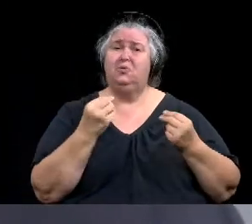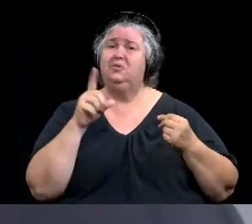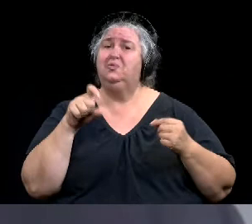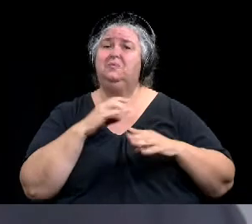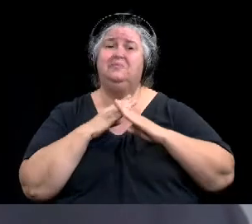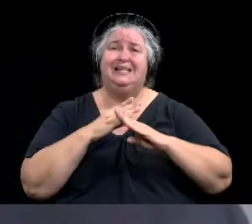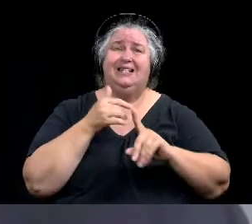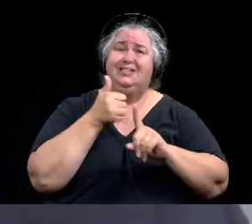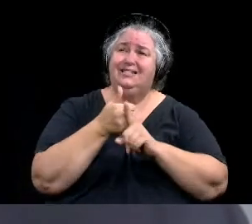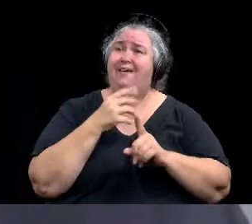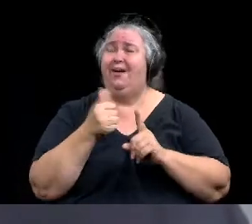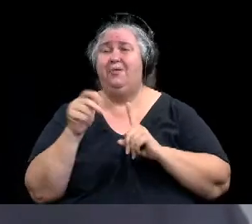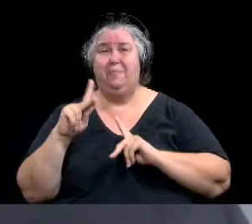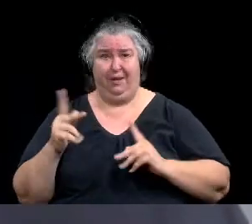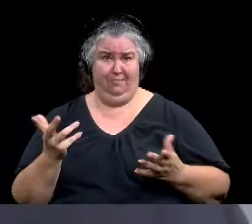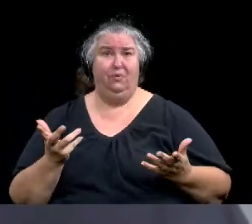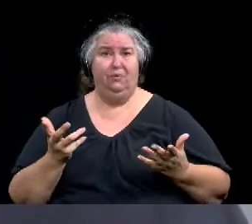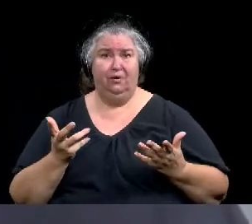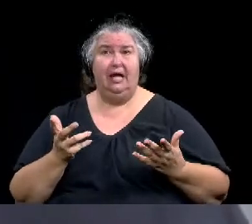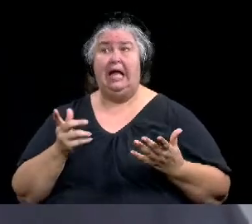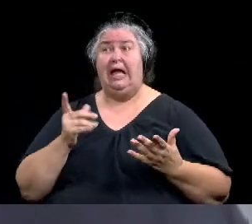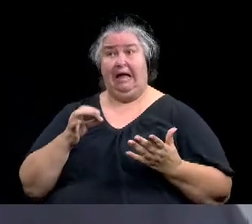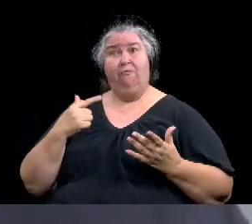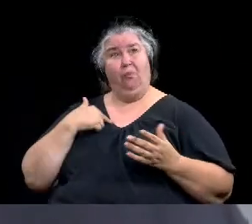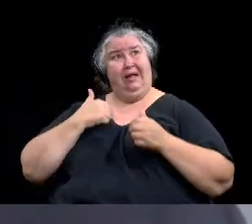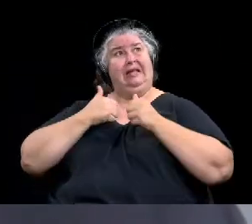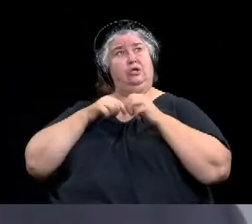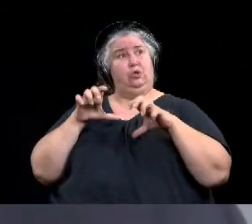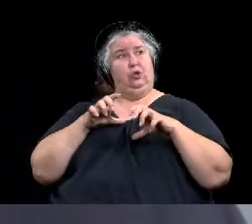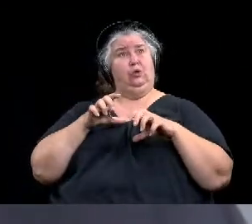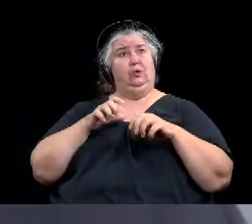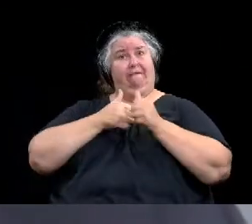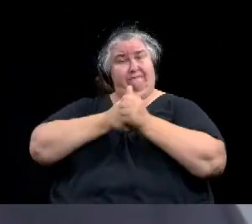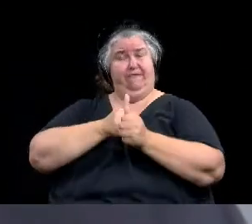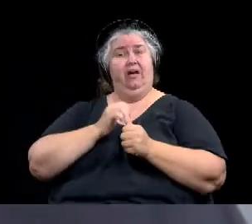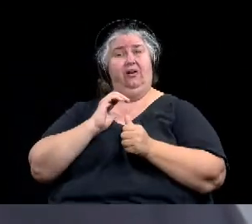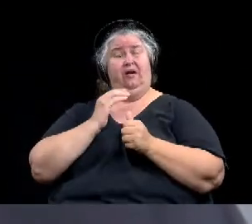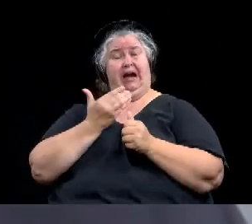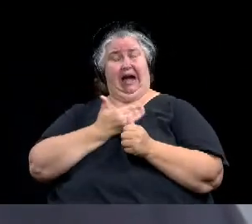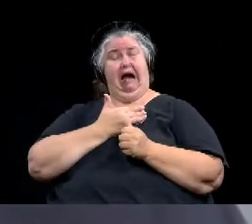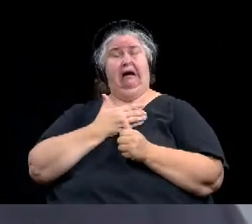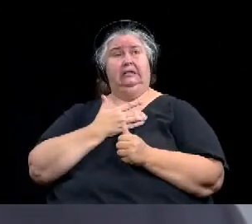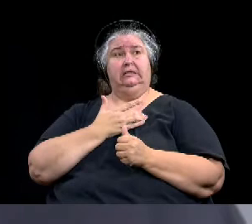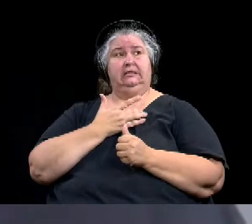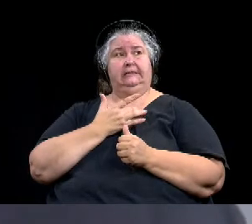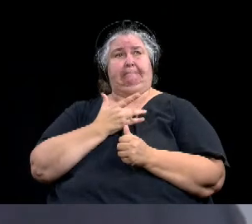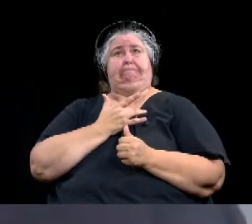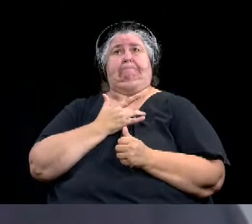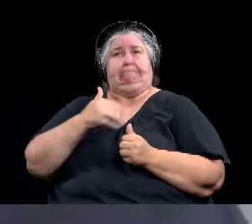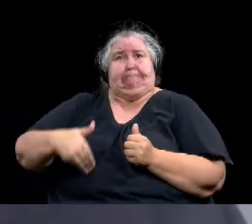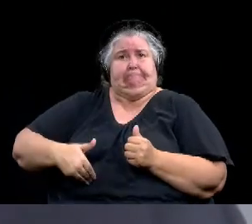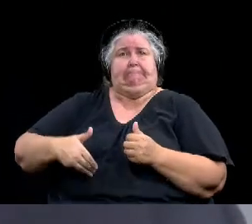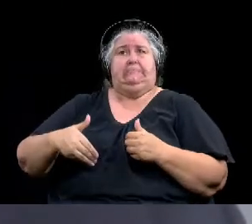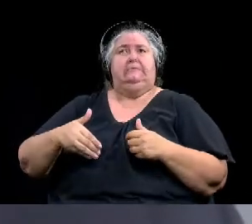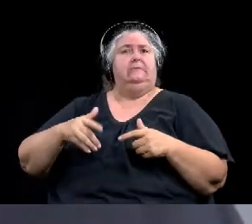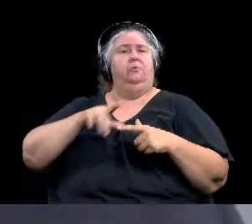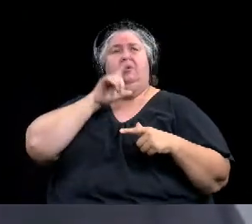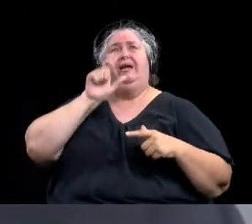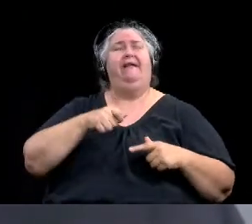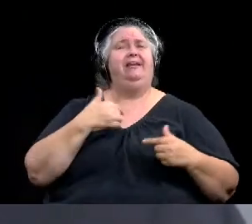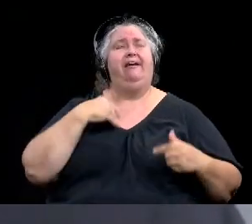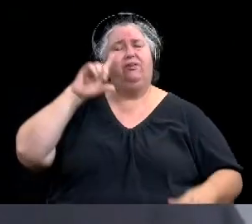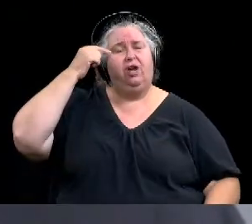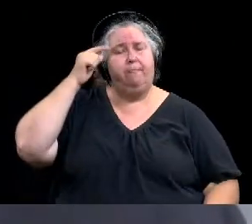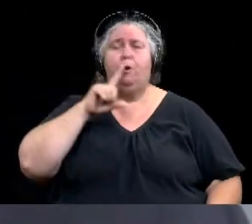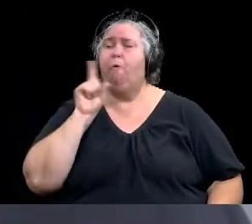protect others. And if we do that, we would not have to have government line out protocols for us to